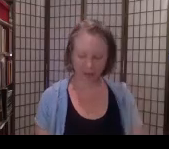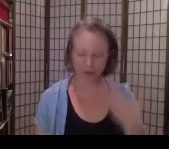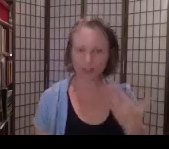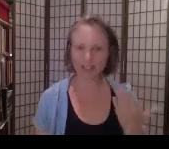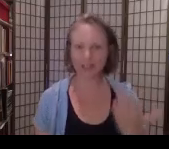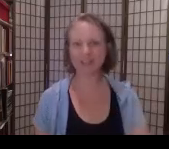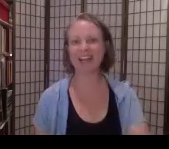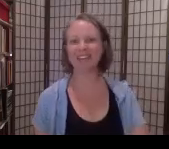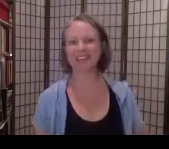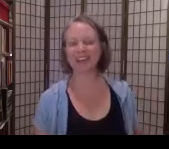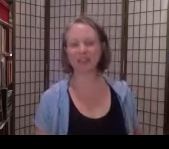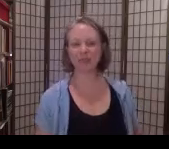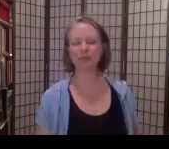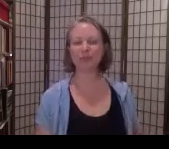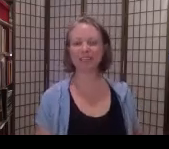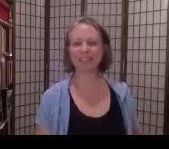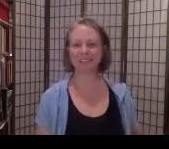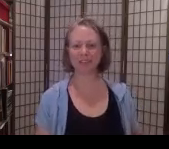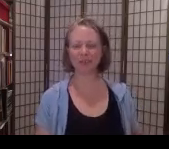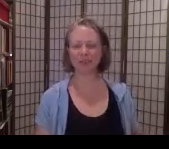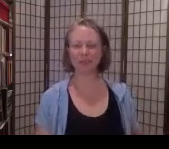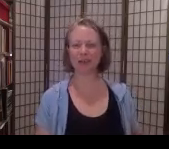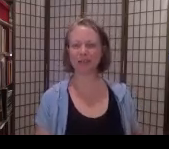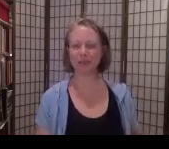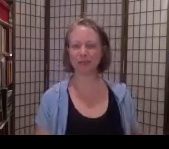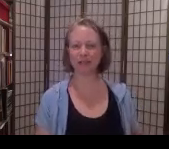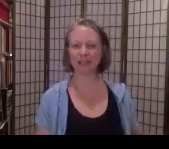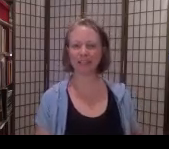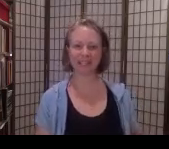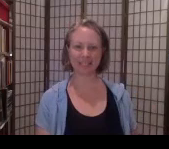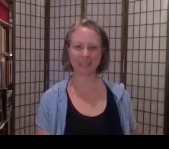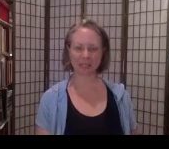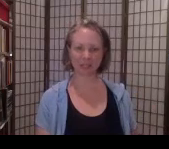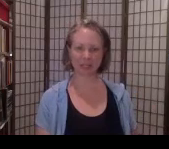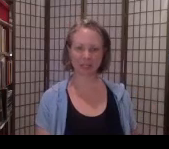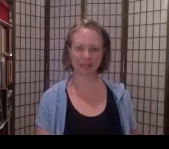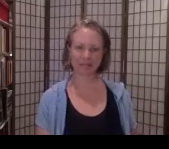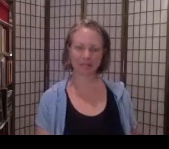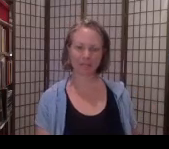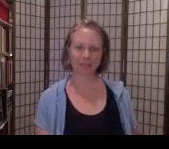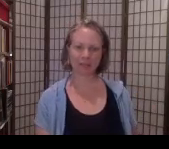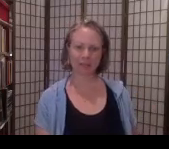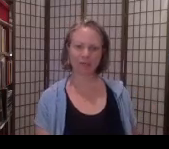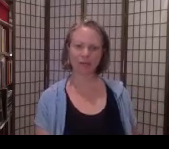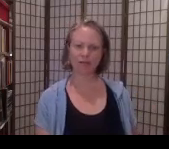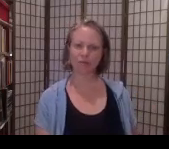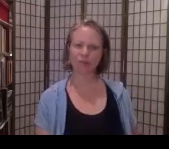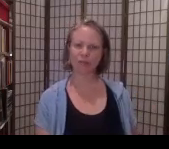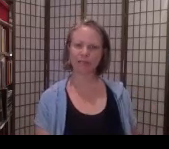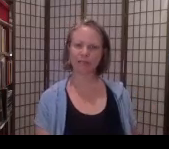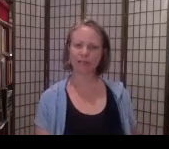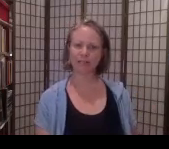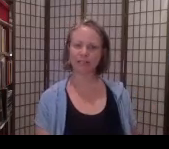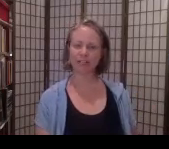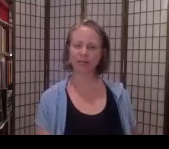it was really your sound that drew me to you to find you and take this picture. What else would you